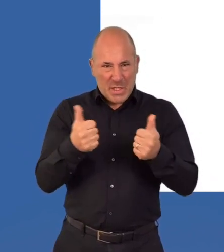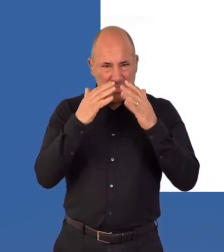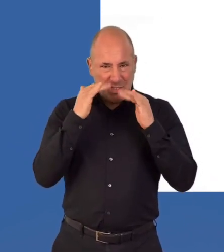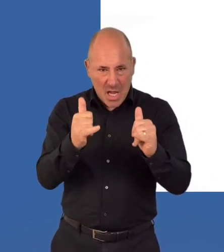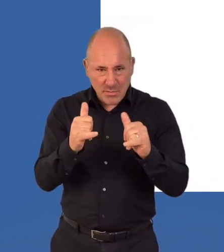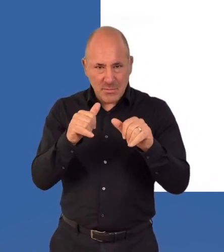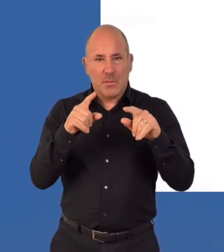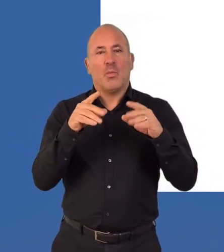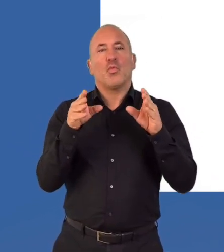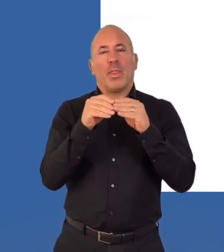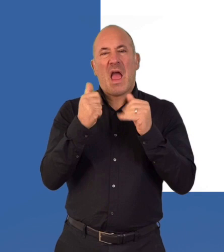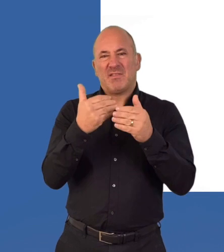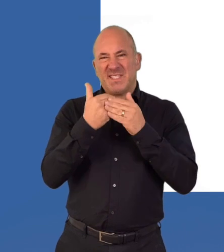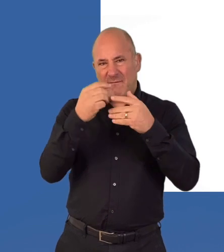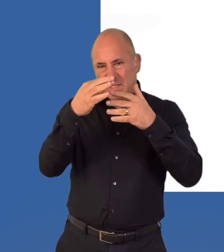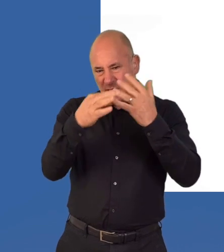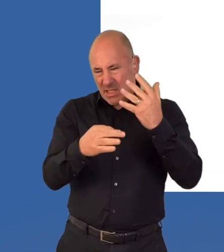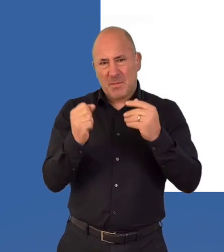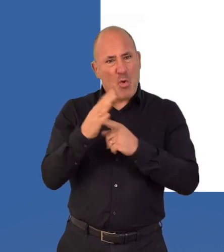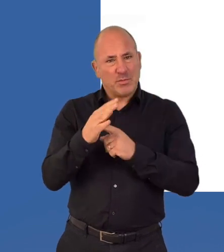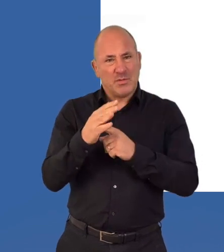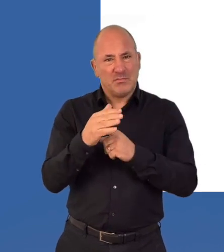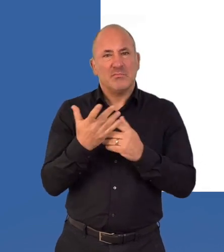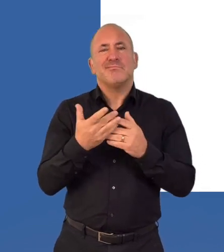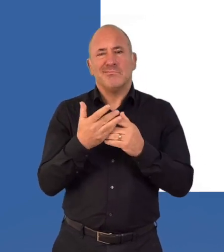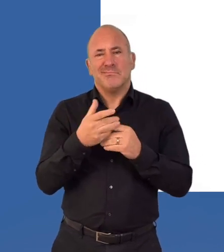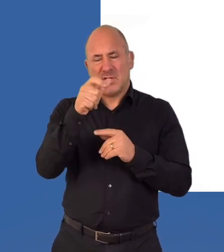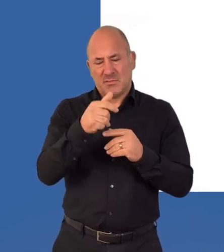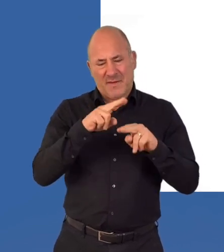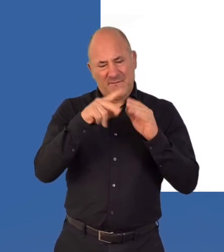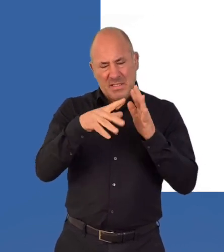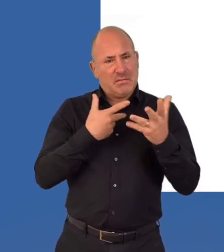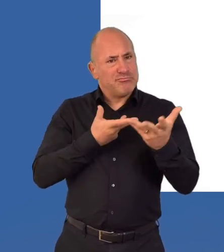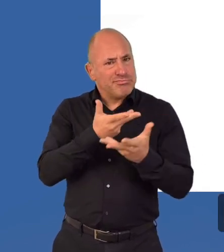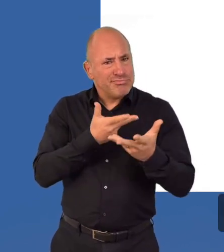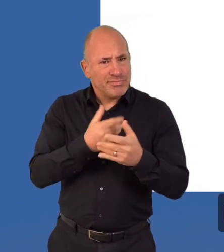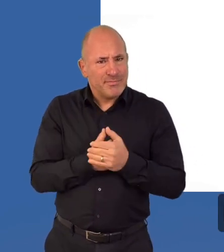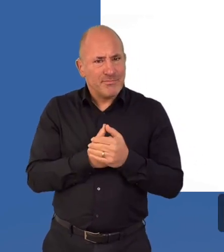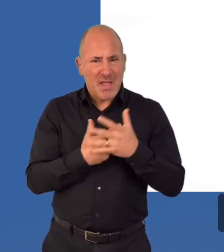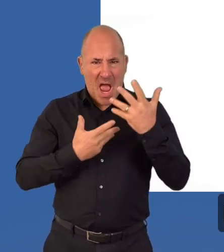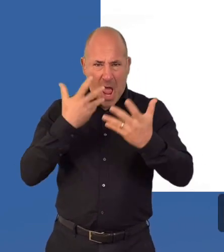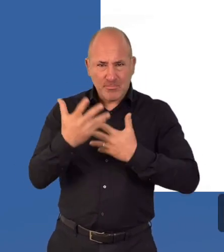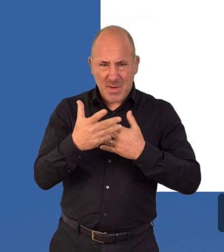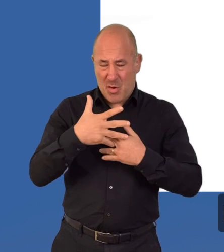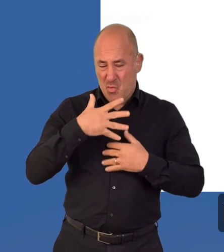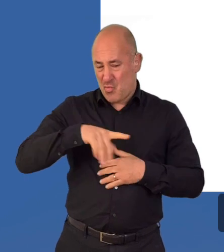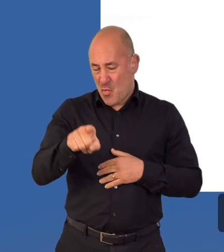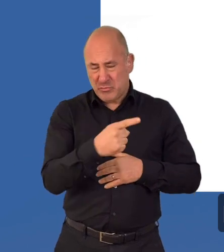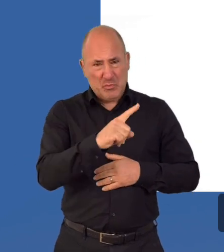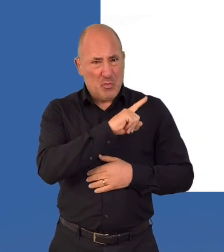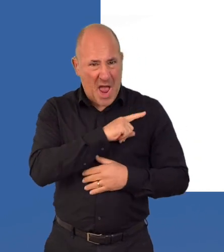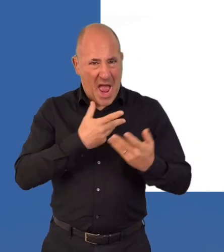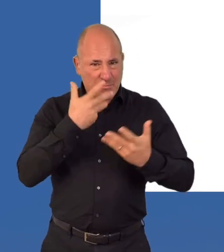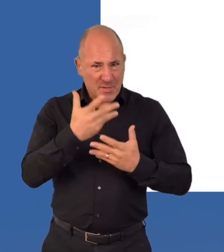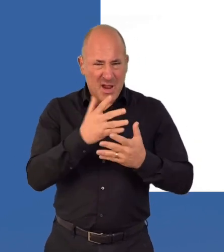along with safety netting will be essential. Counsel the patient around fit. Explain why they are being asked to do the